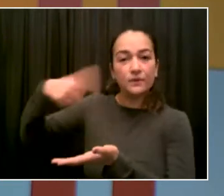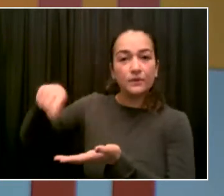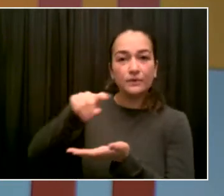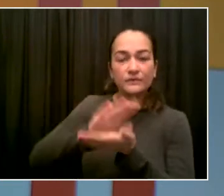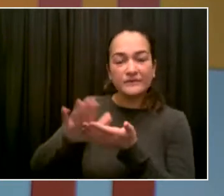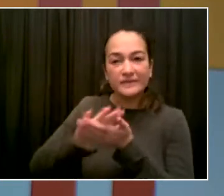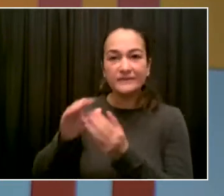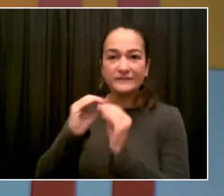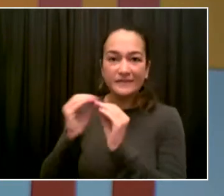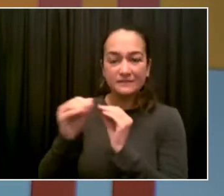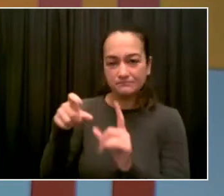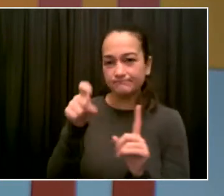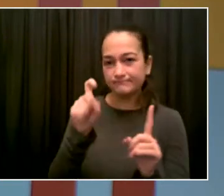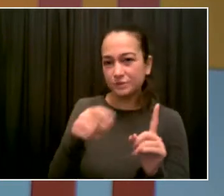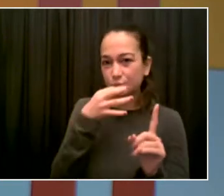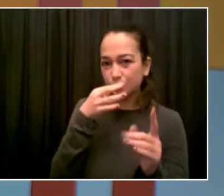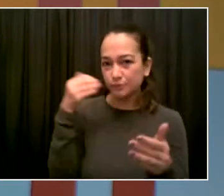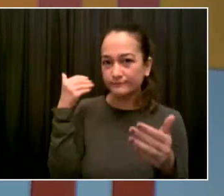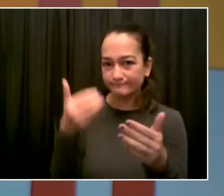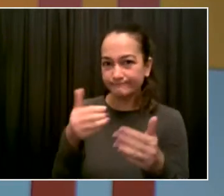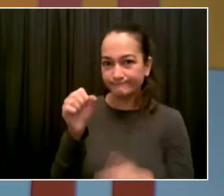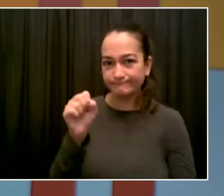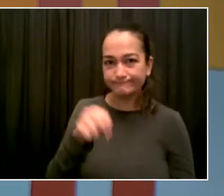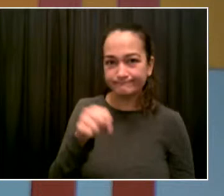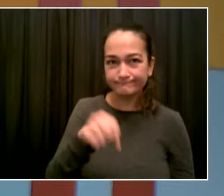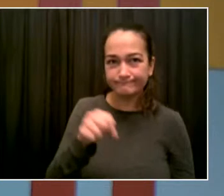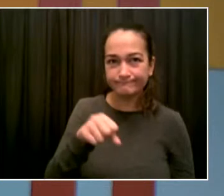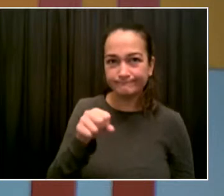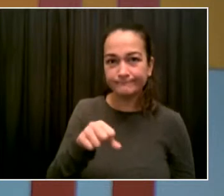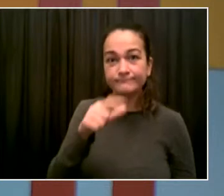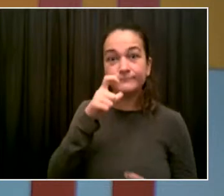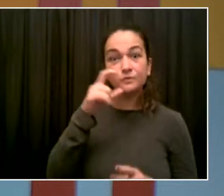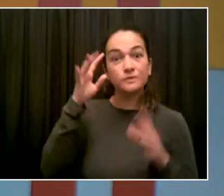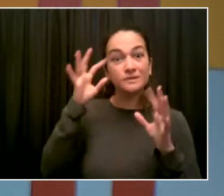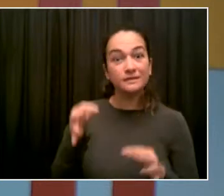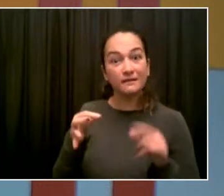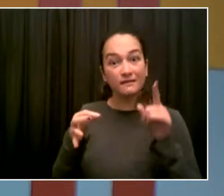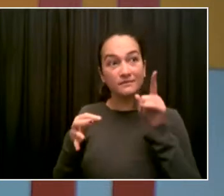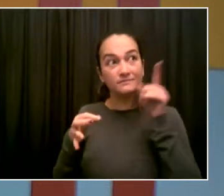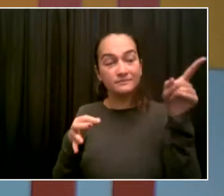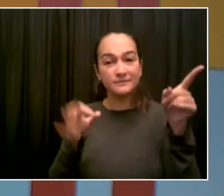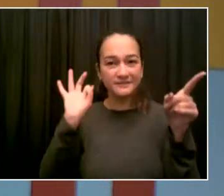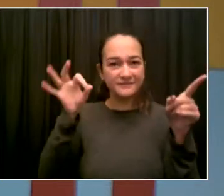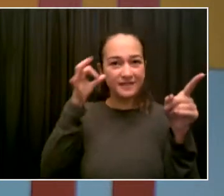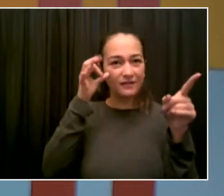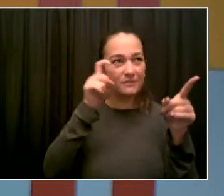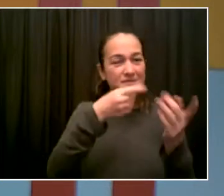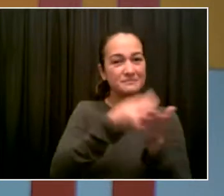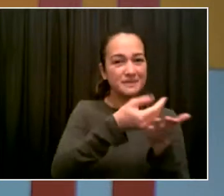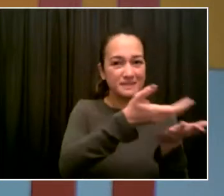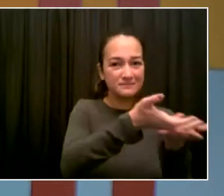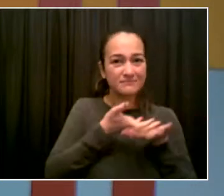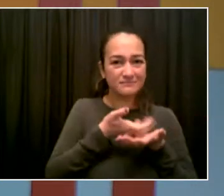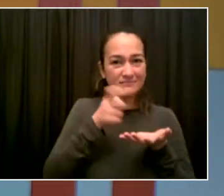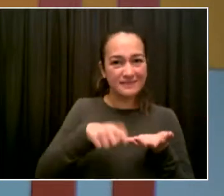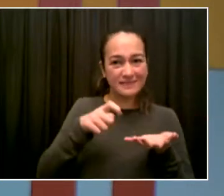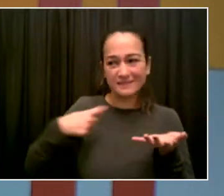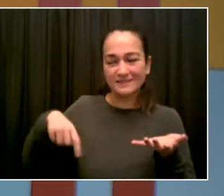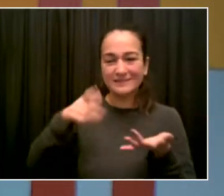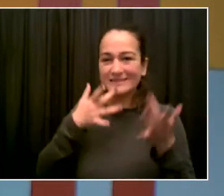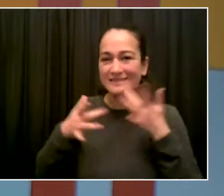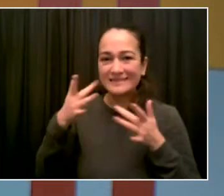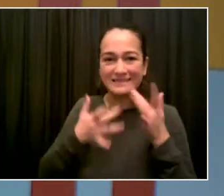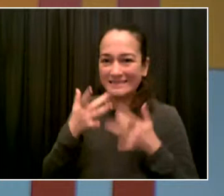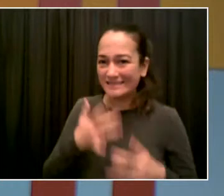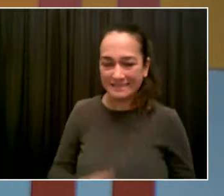force on extreme weather is working on what we can do that would be most effective in the short term to at least have some impact in the light of